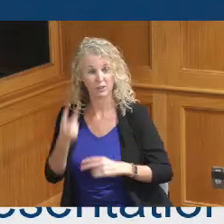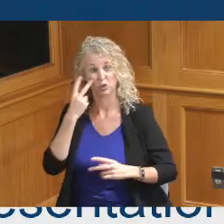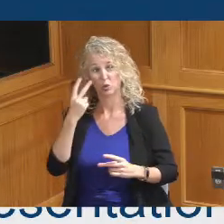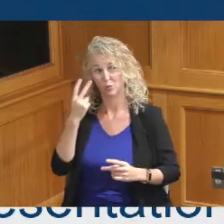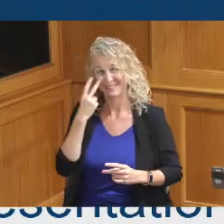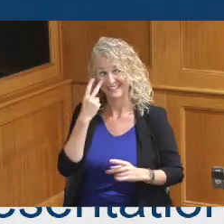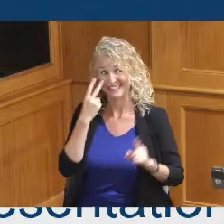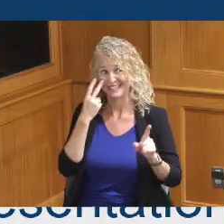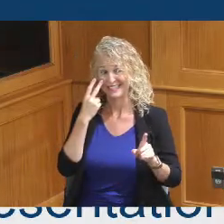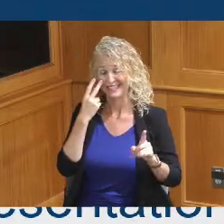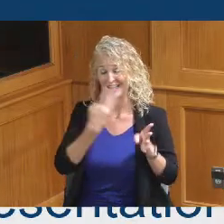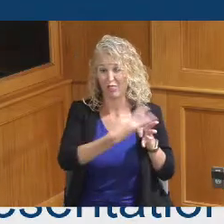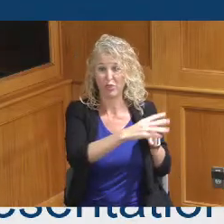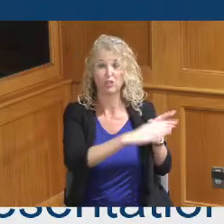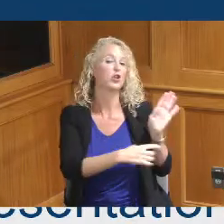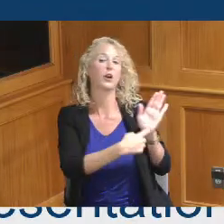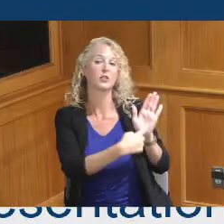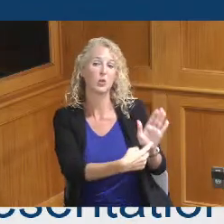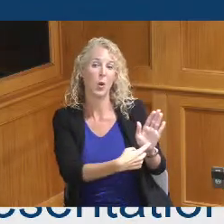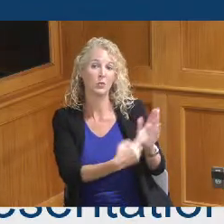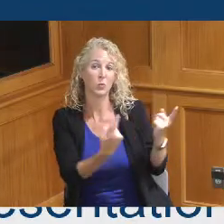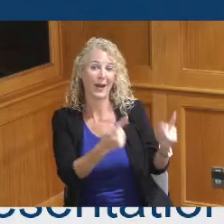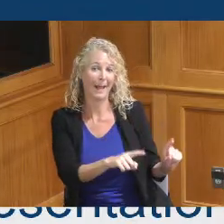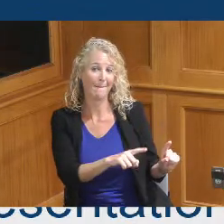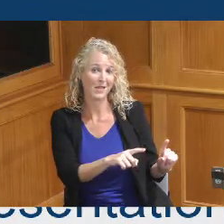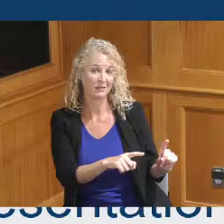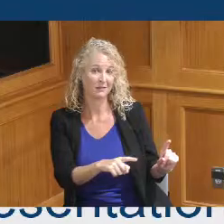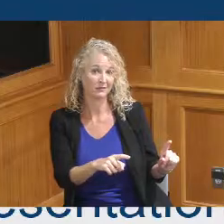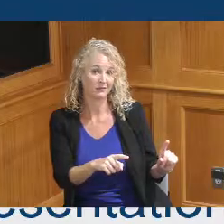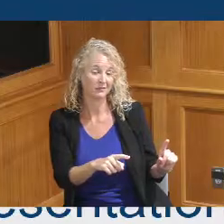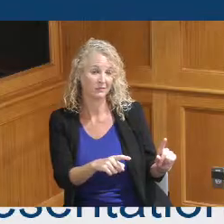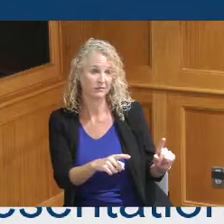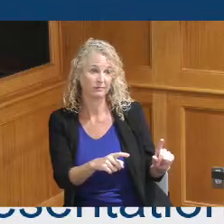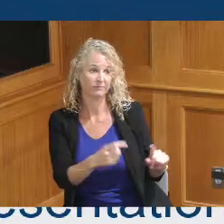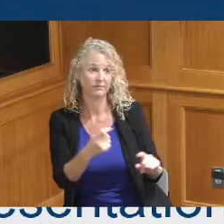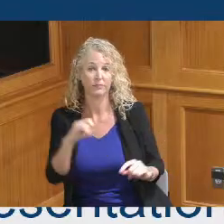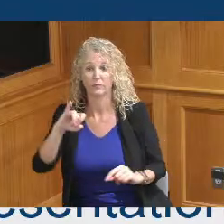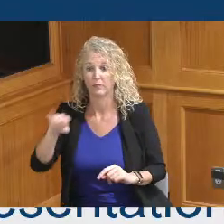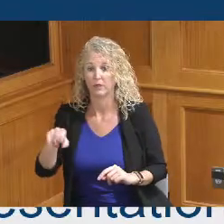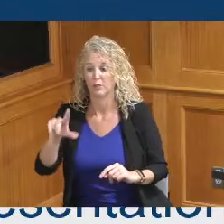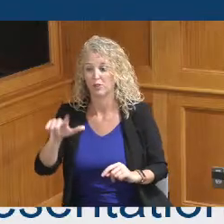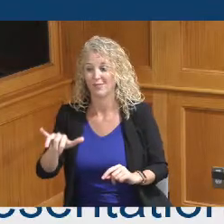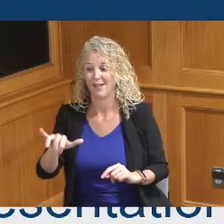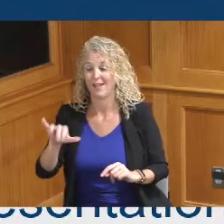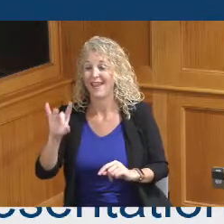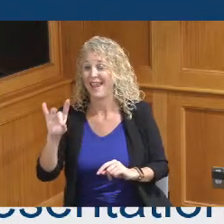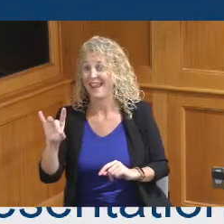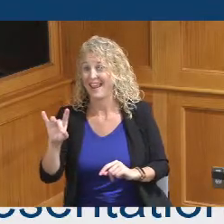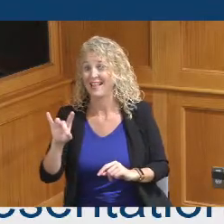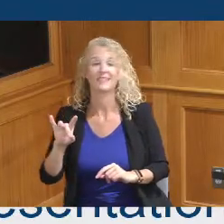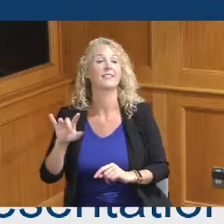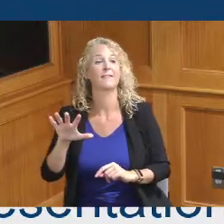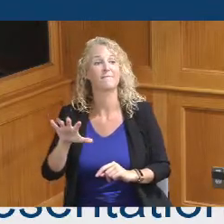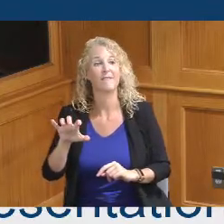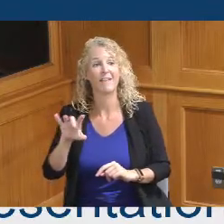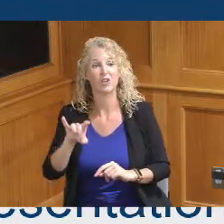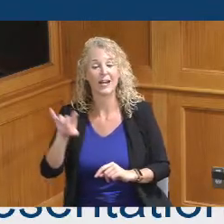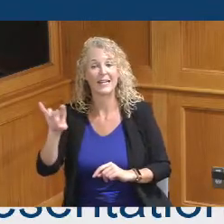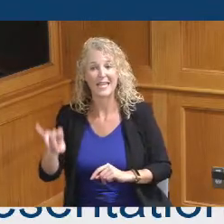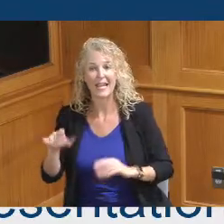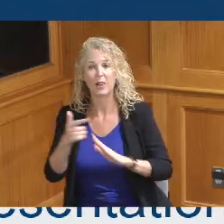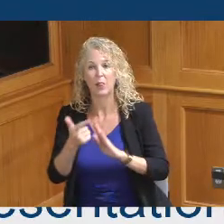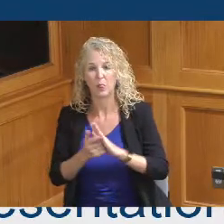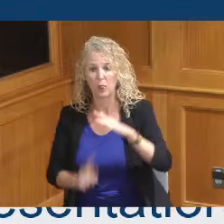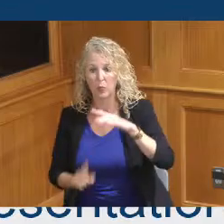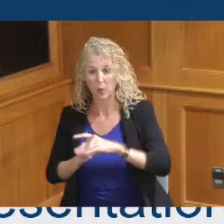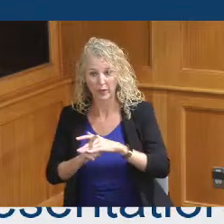by that date. To get a little bit more recent, through July 8th, 588 court appearances have been made by our attorney,